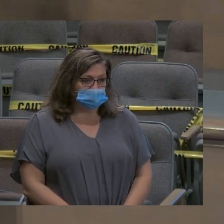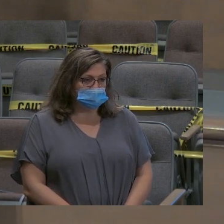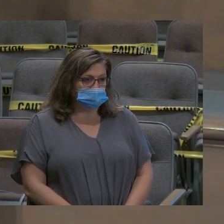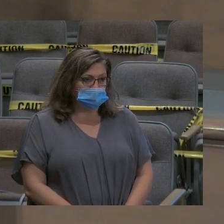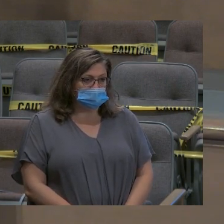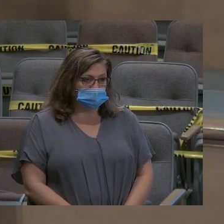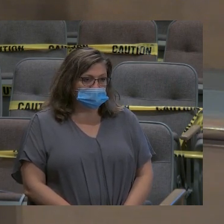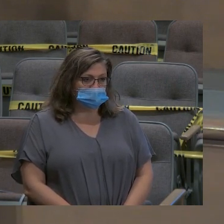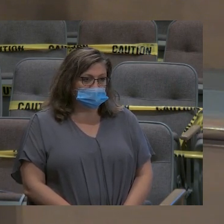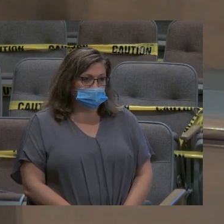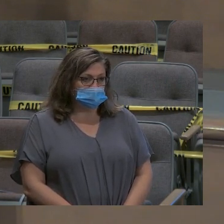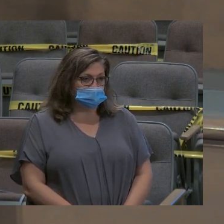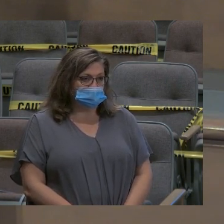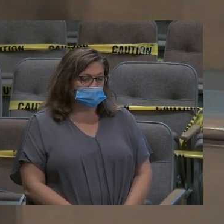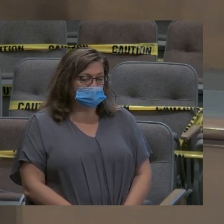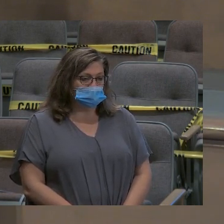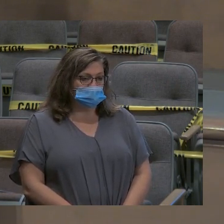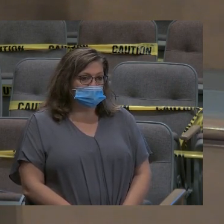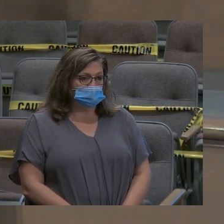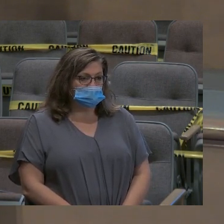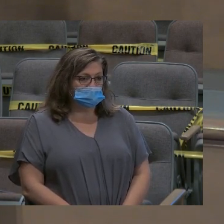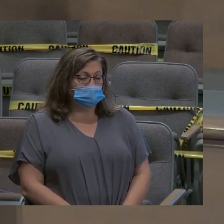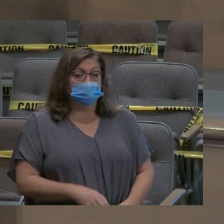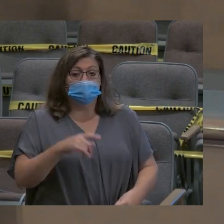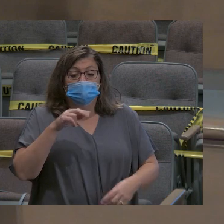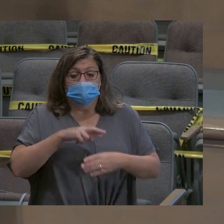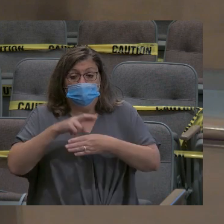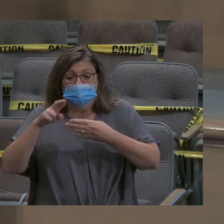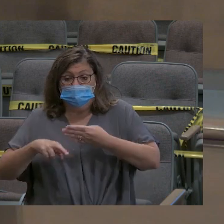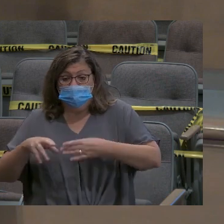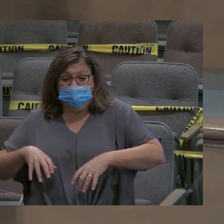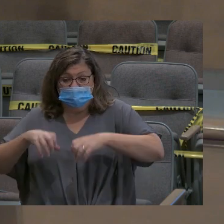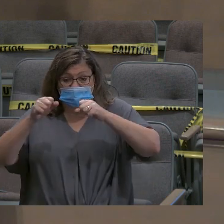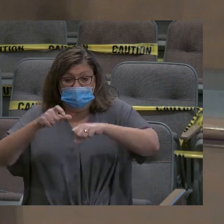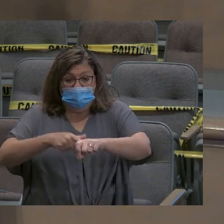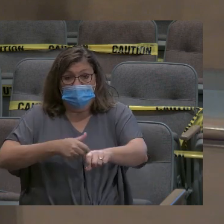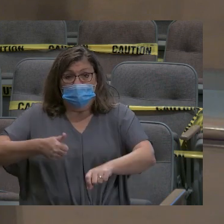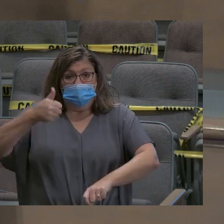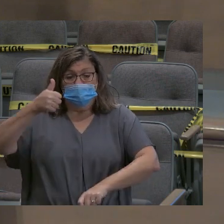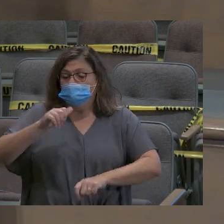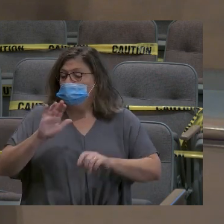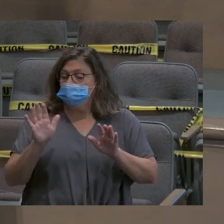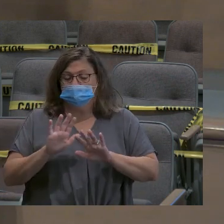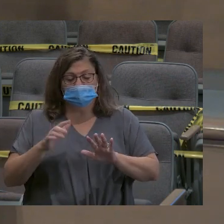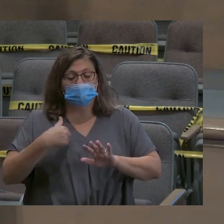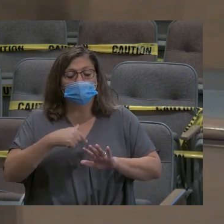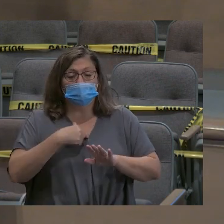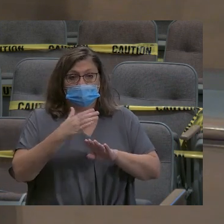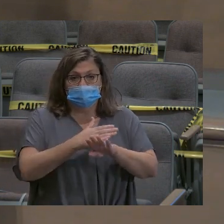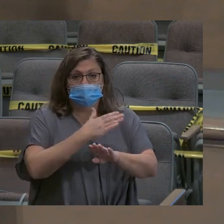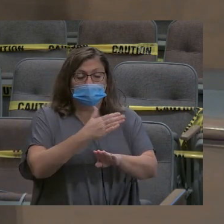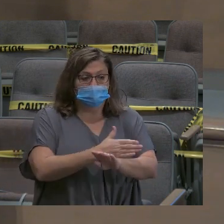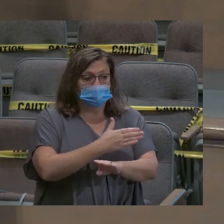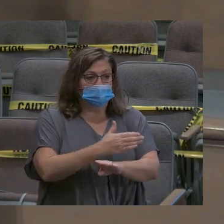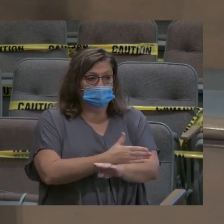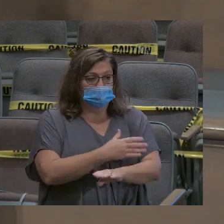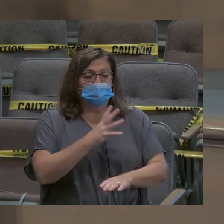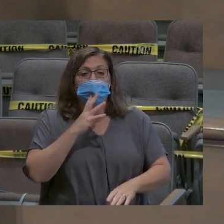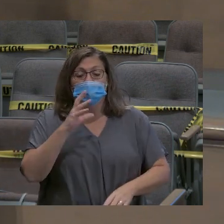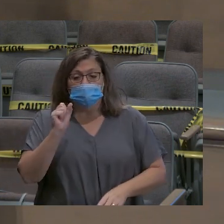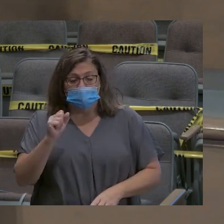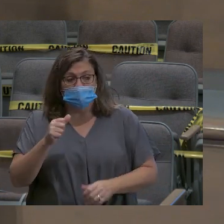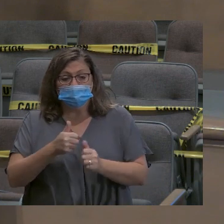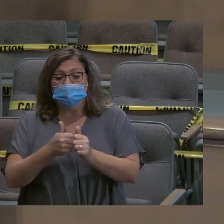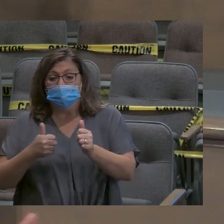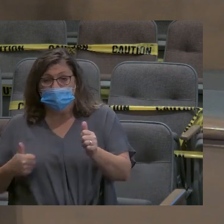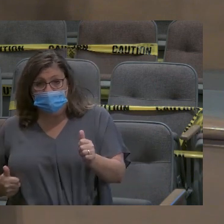right now? To get the results? Yeah. Well, it's actually improved. There was a backlog at the